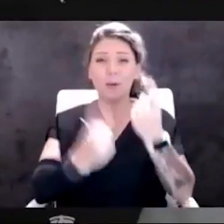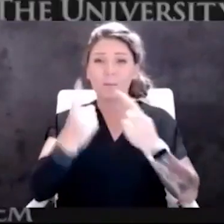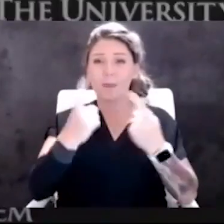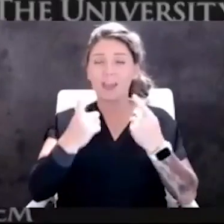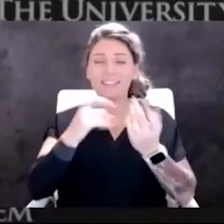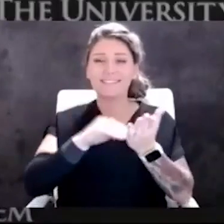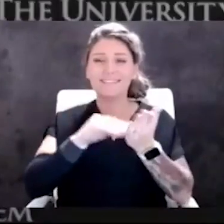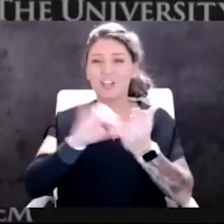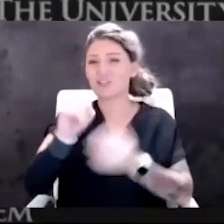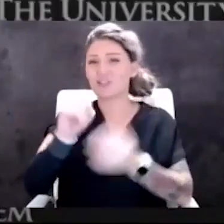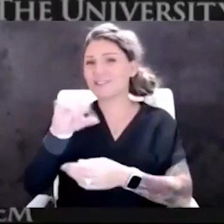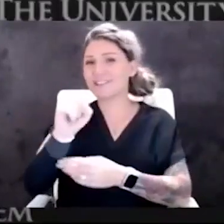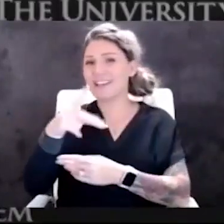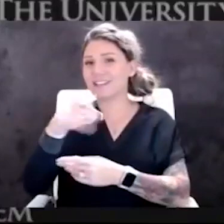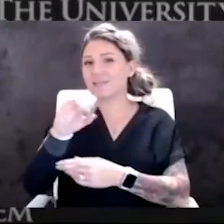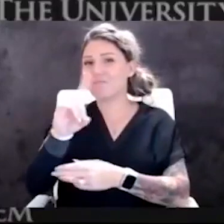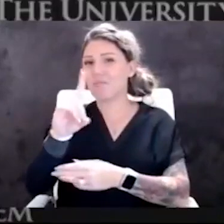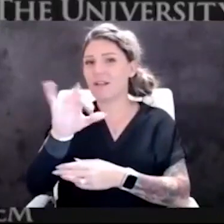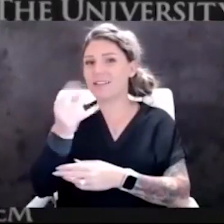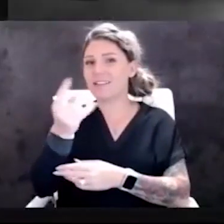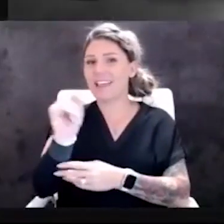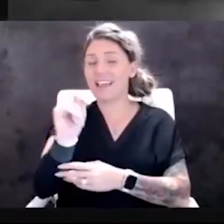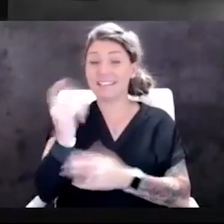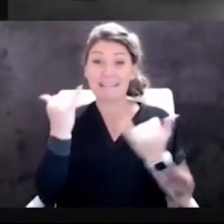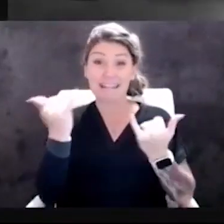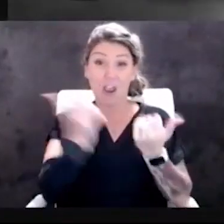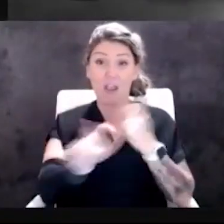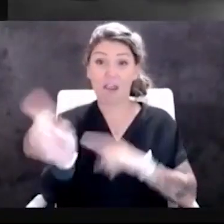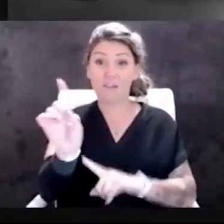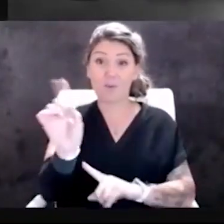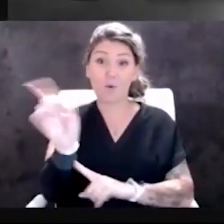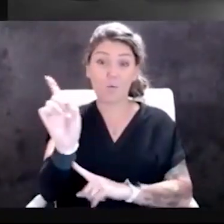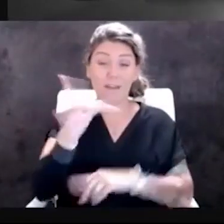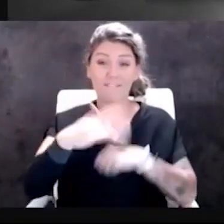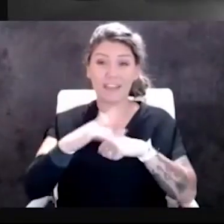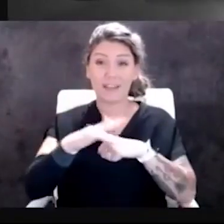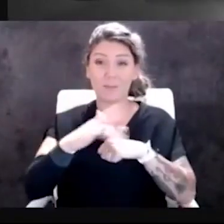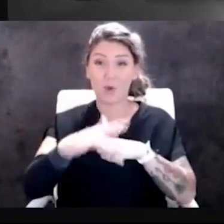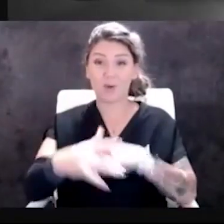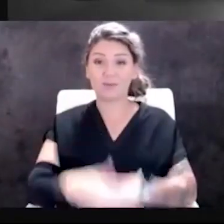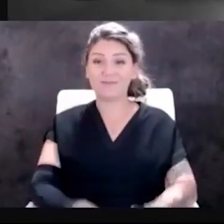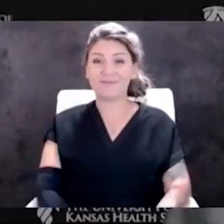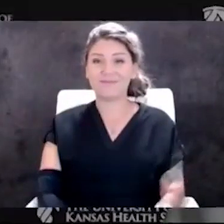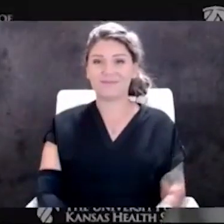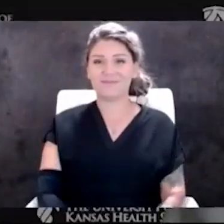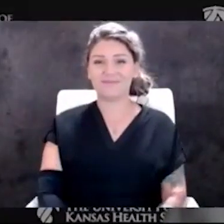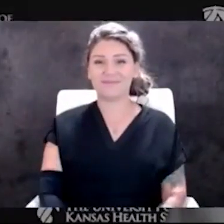podcasts. Now everywhere podcasts are available.